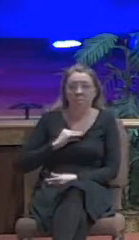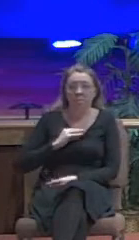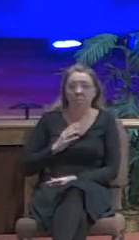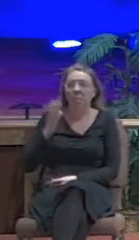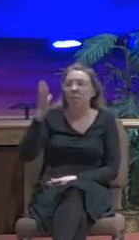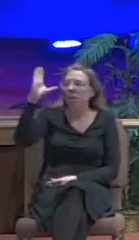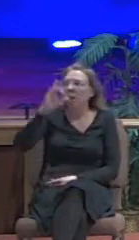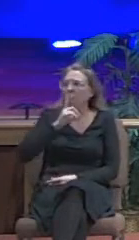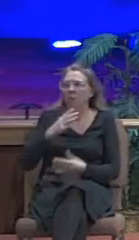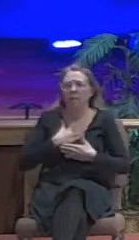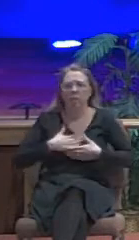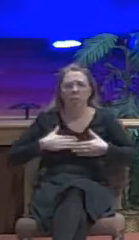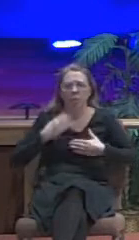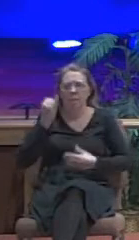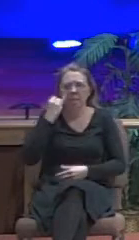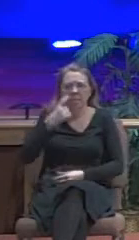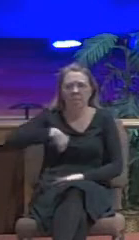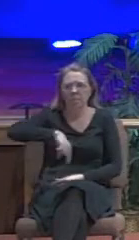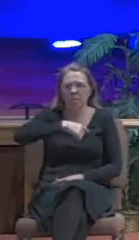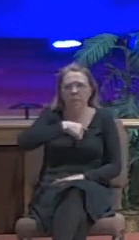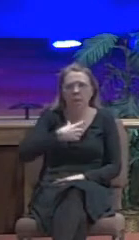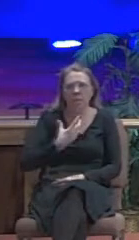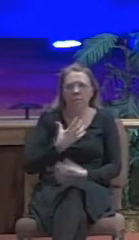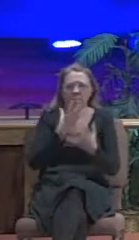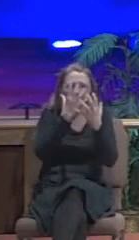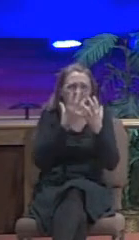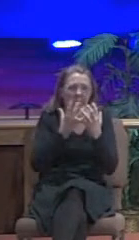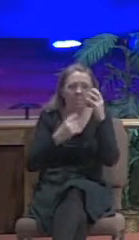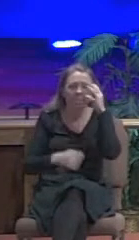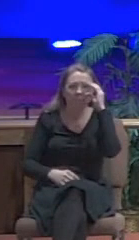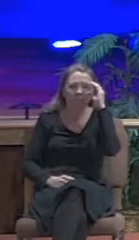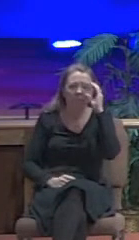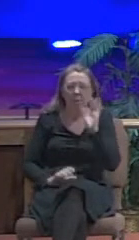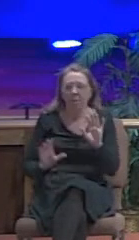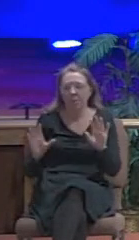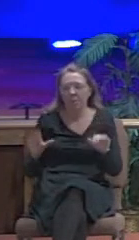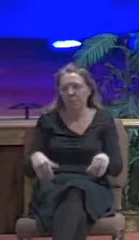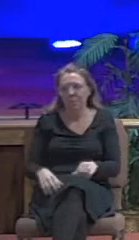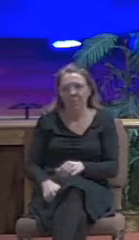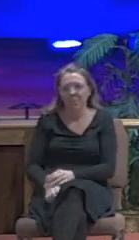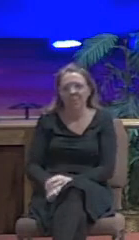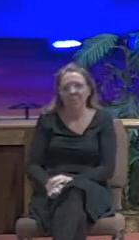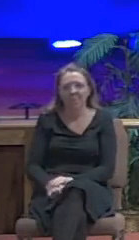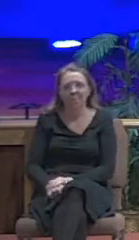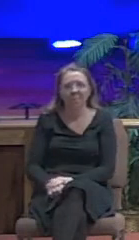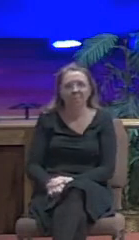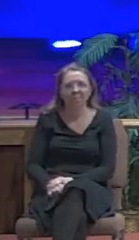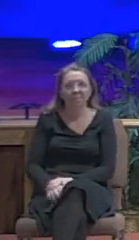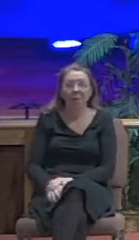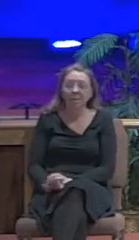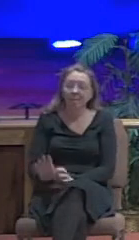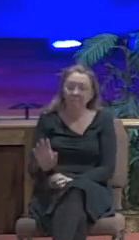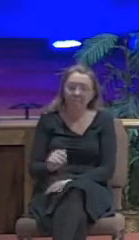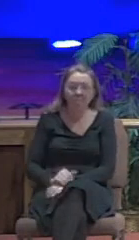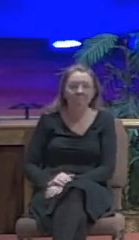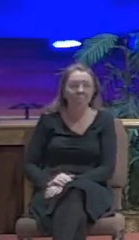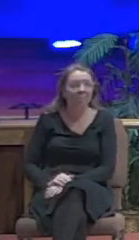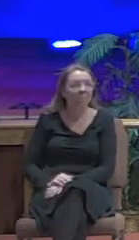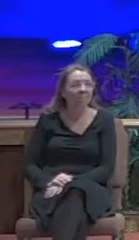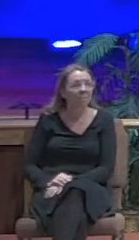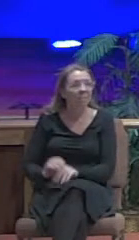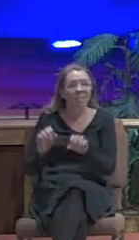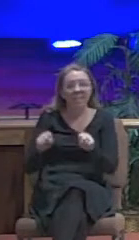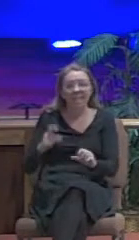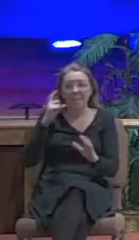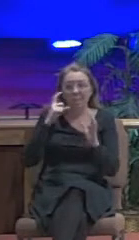all day, right? Is that what that scripture means? Okay. Again, can you see how the world might be confused when they read